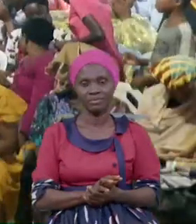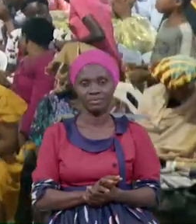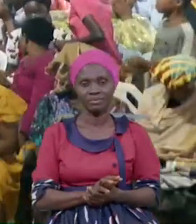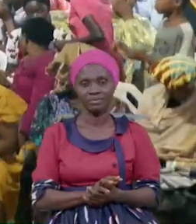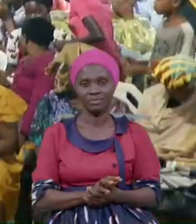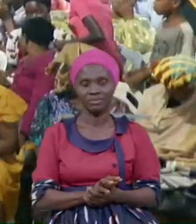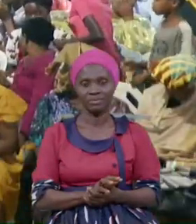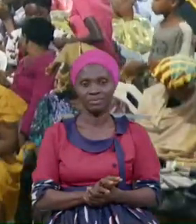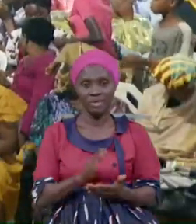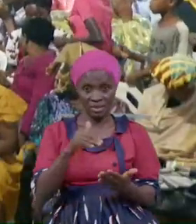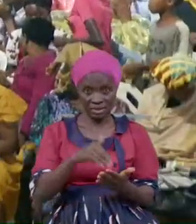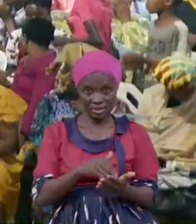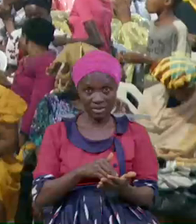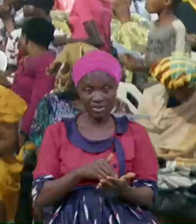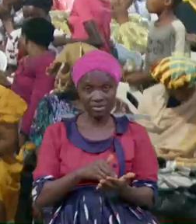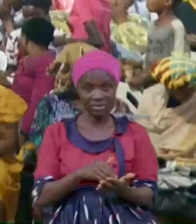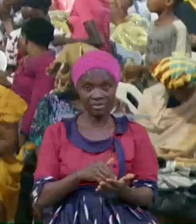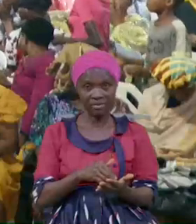Again,